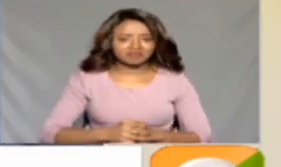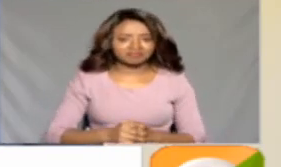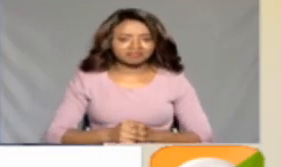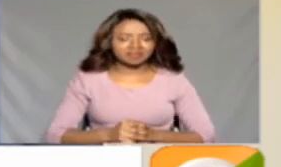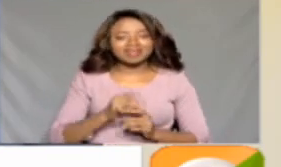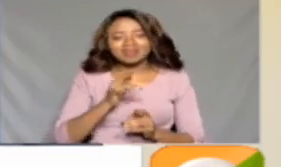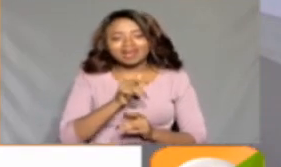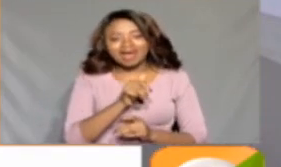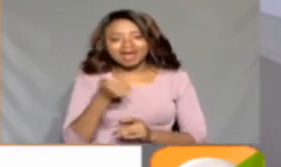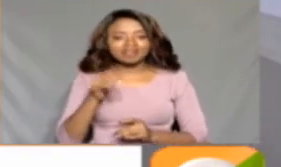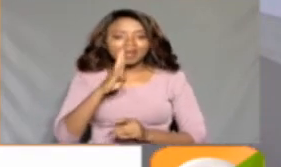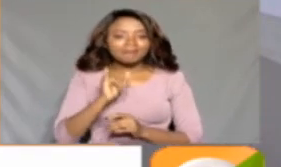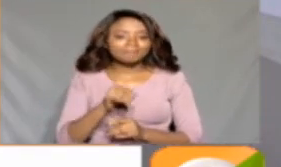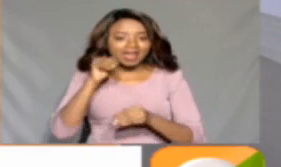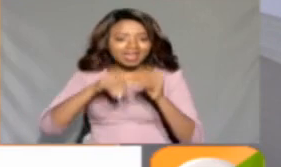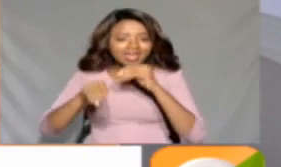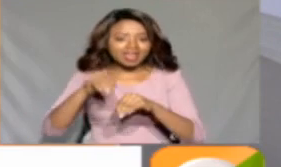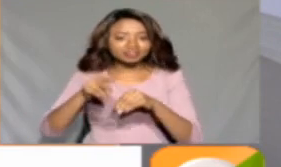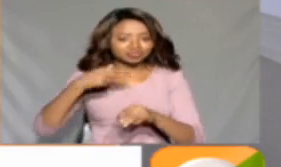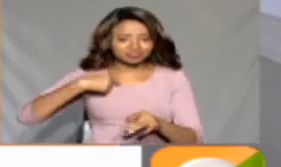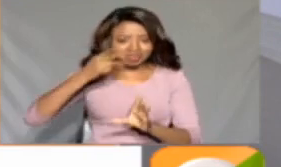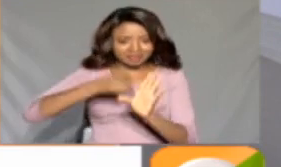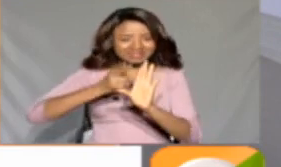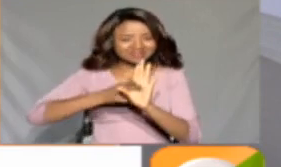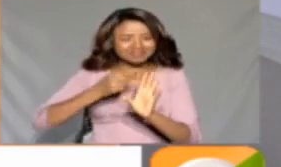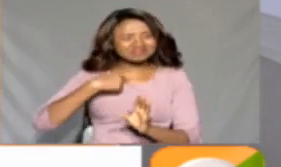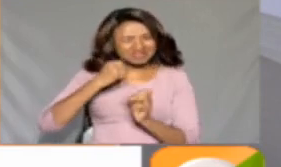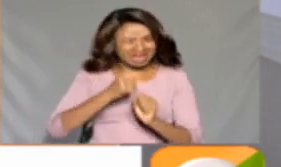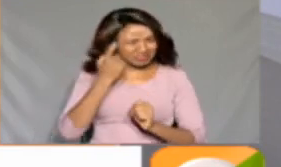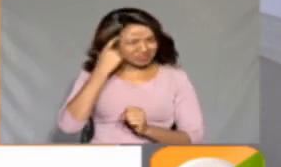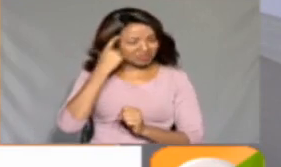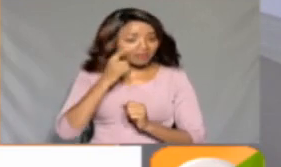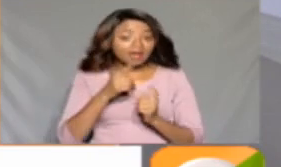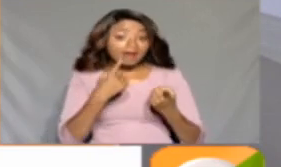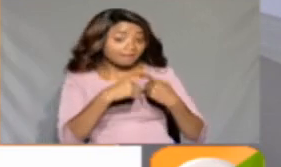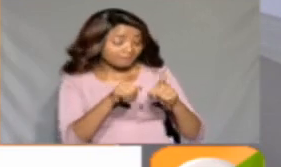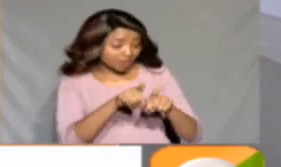participated. I don't remember the last by-election you participated, by the way. Yes.